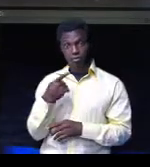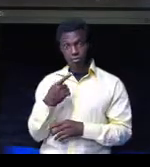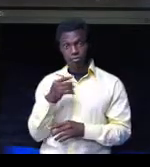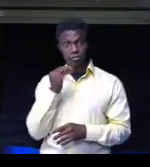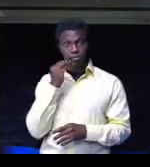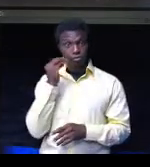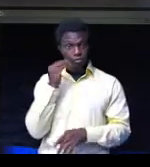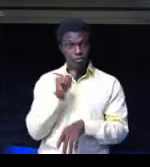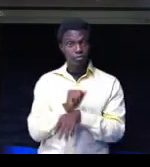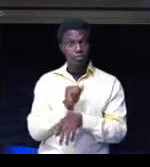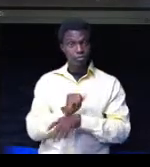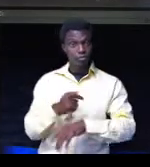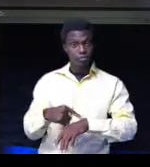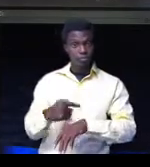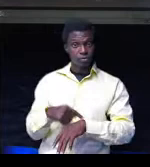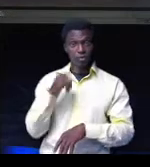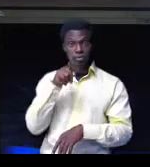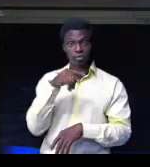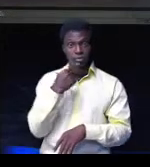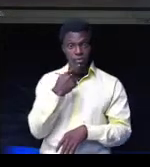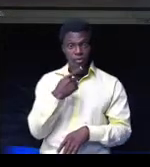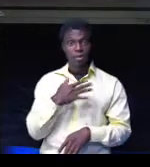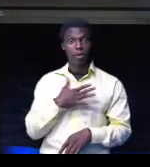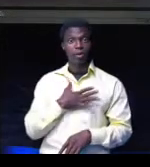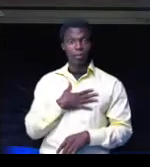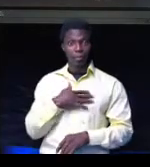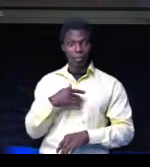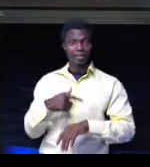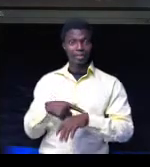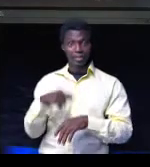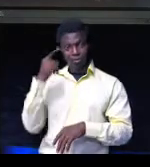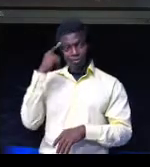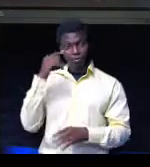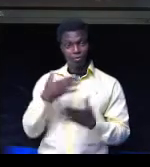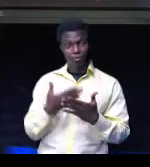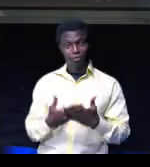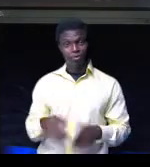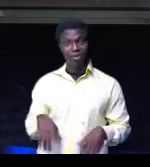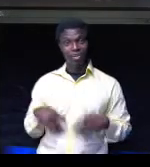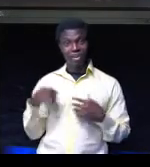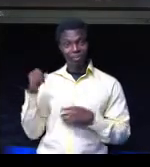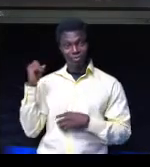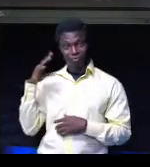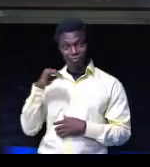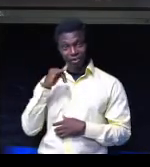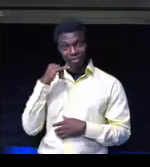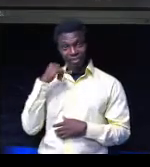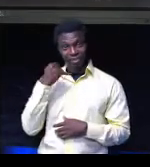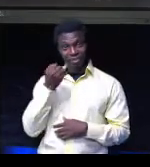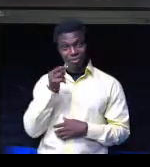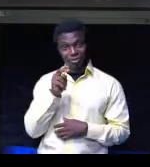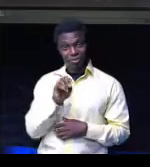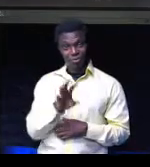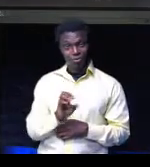say homework time, then you say my time for good life magic juice. Should we say that